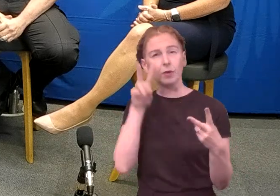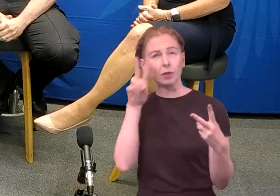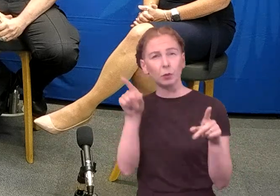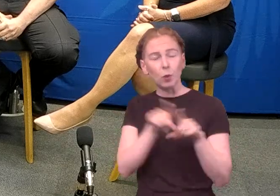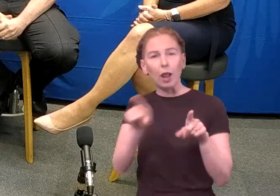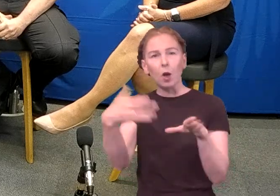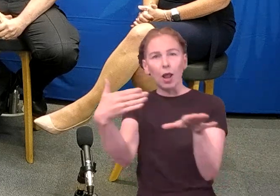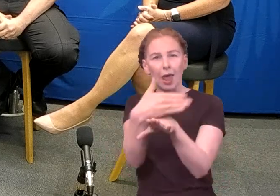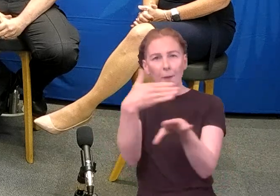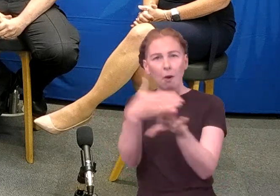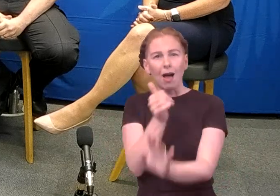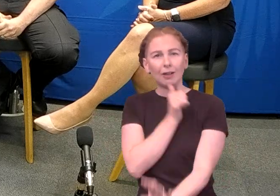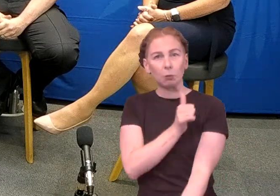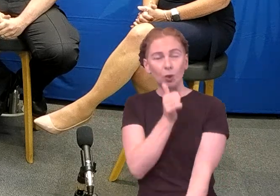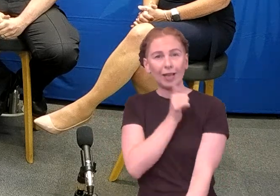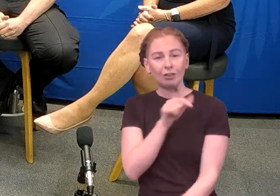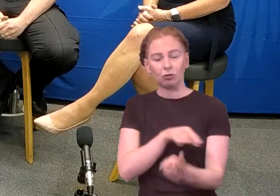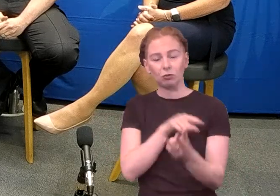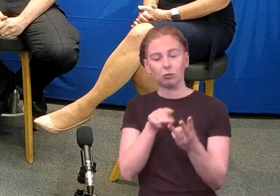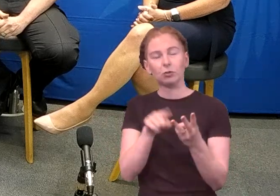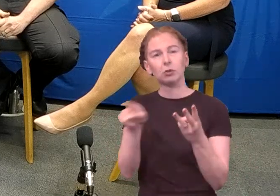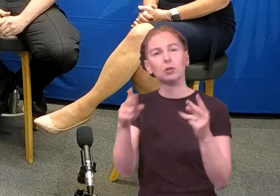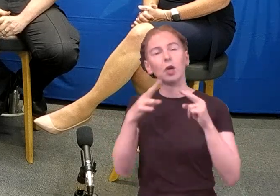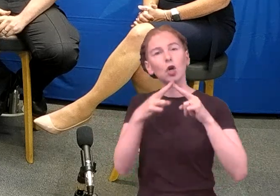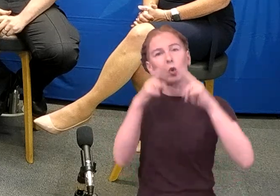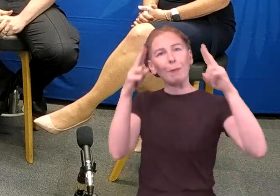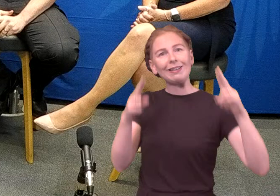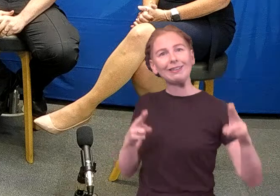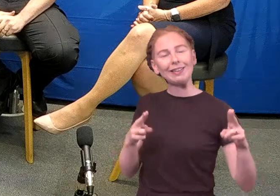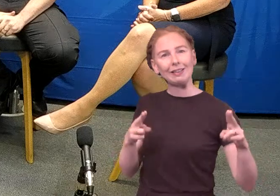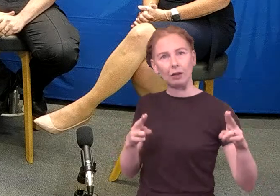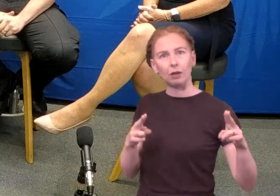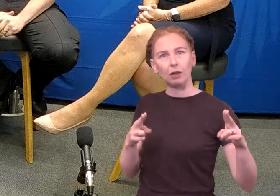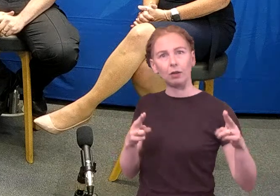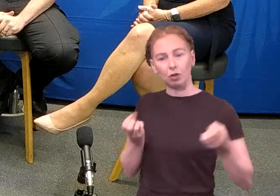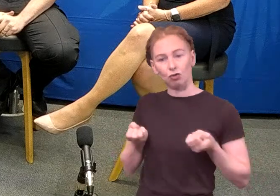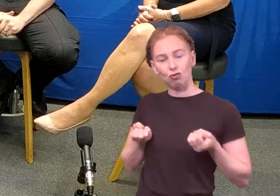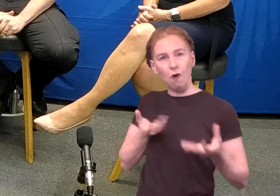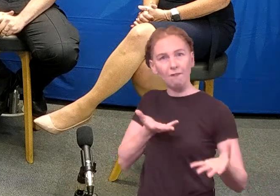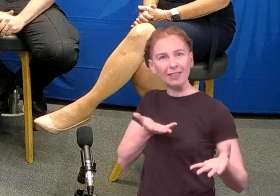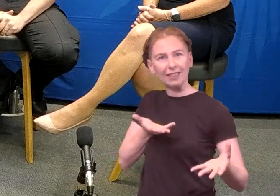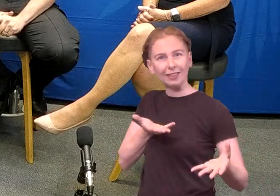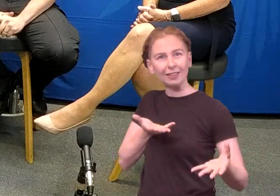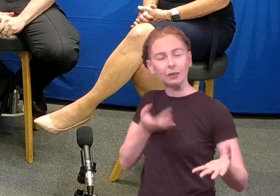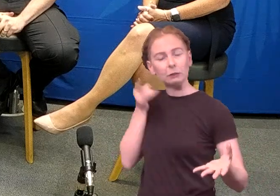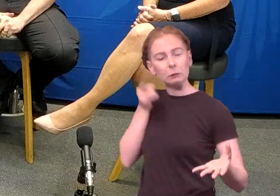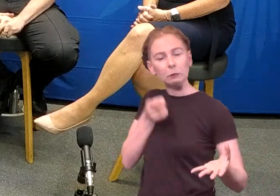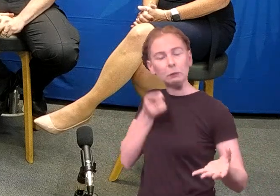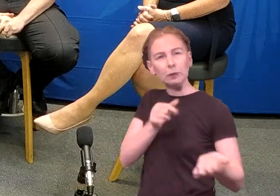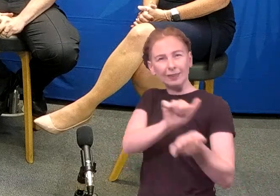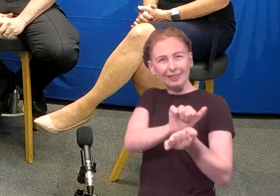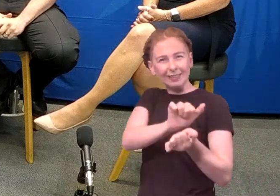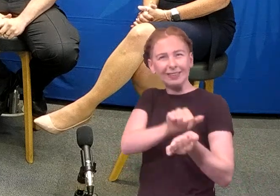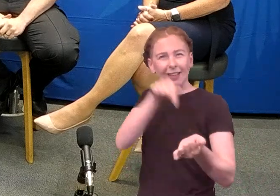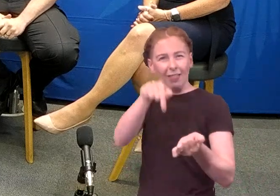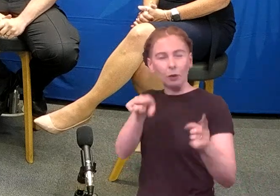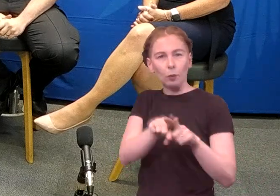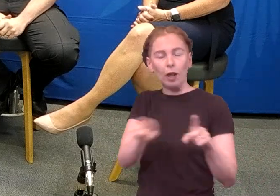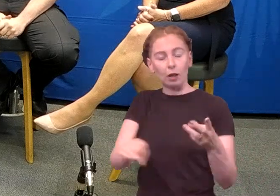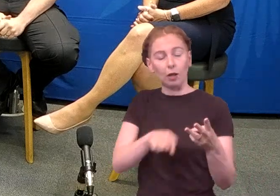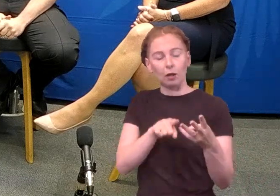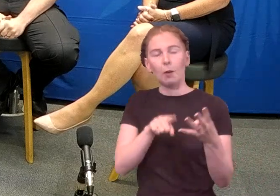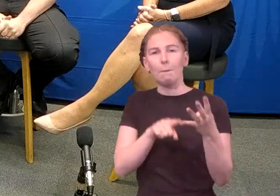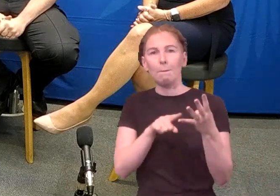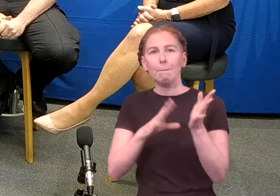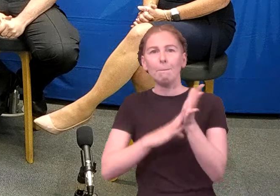exploitation and domestic servitude as well. That would be next for us in terms of what we see. And then obviously Martin's touched there